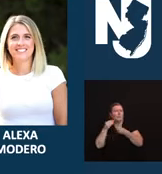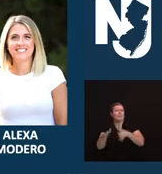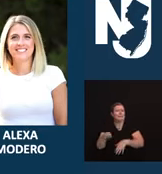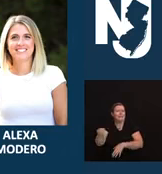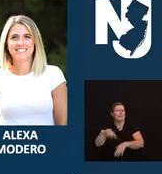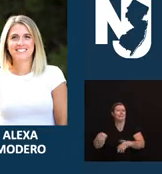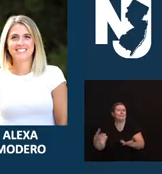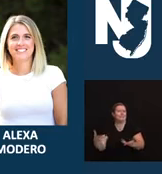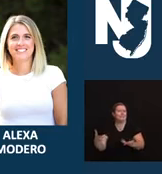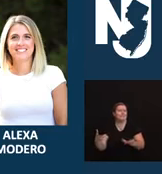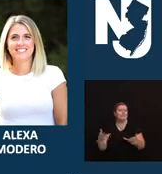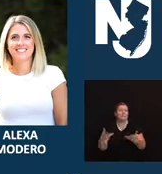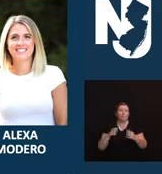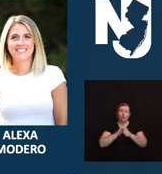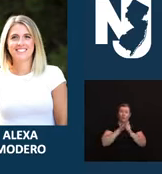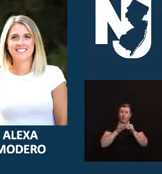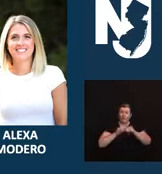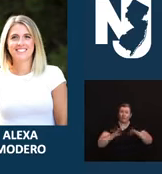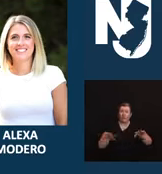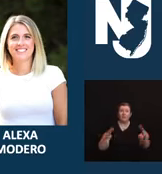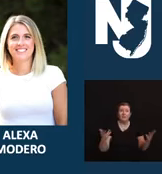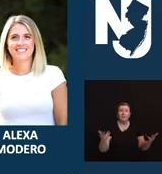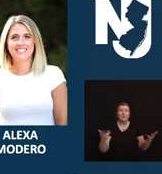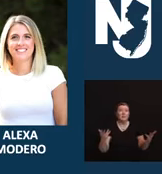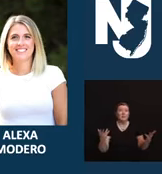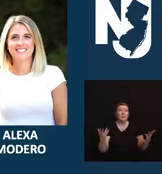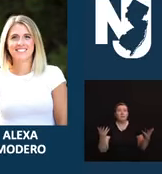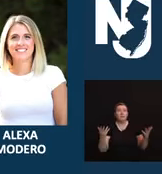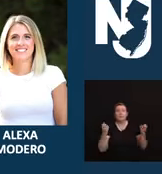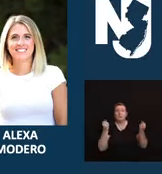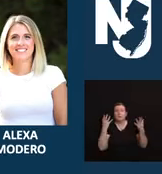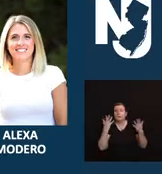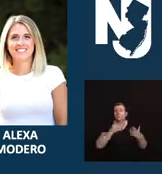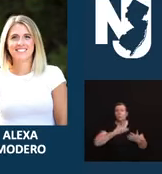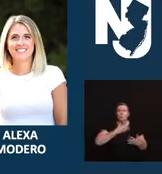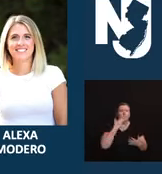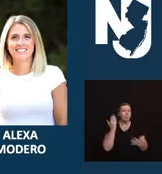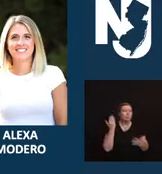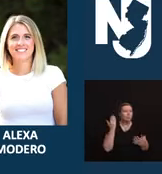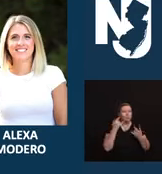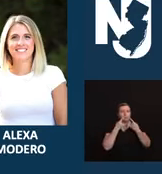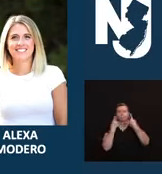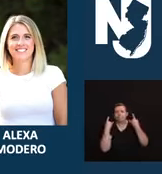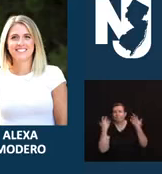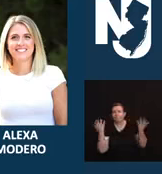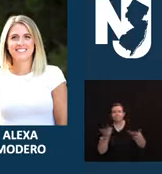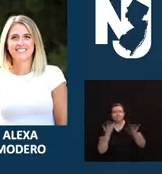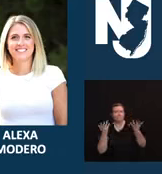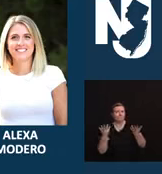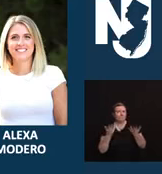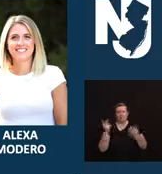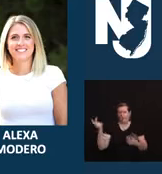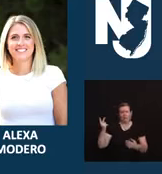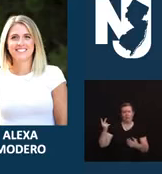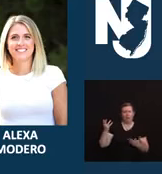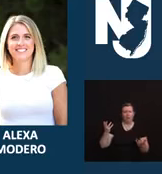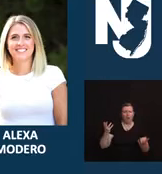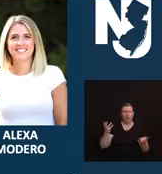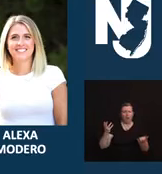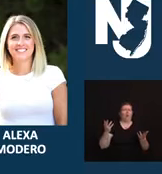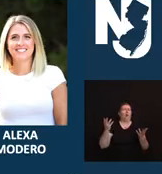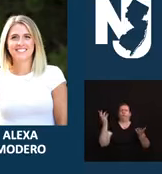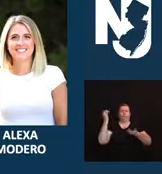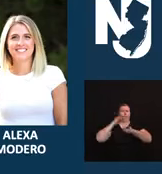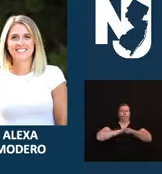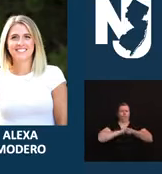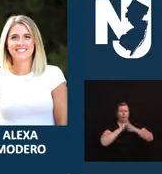shortages that we all know in personal protective equipment, they partnered with United States Manufacturing Company and switched